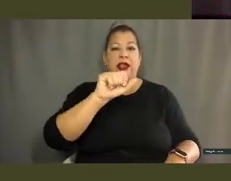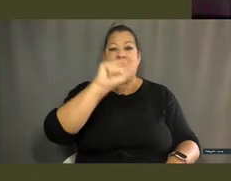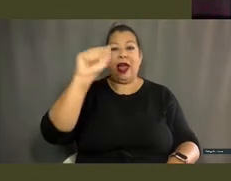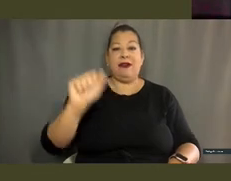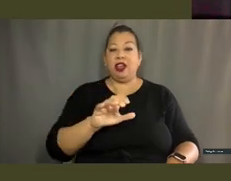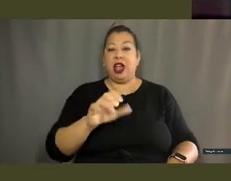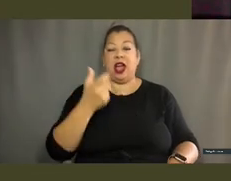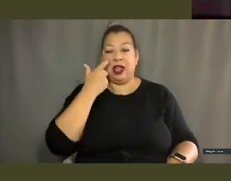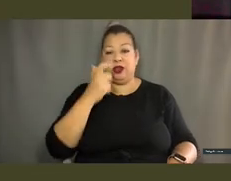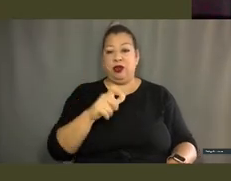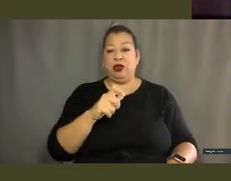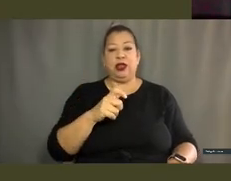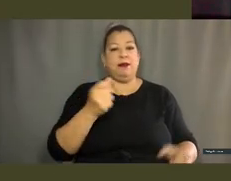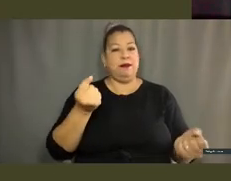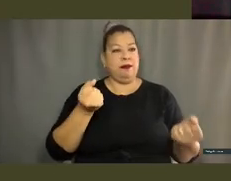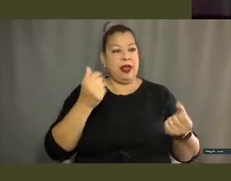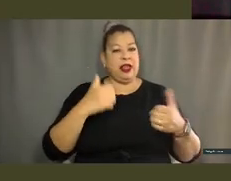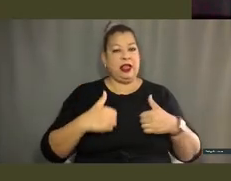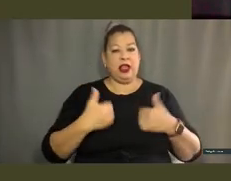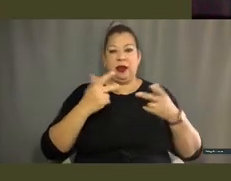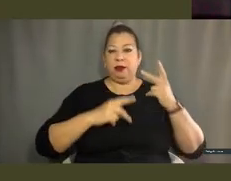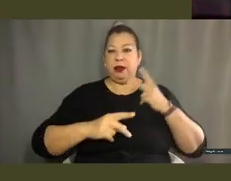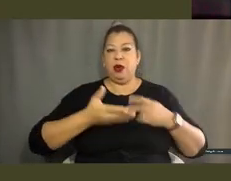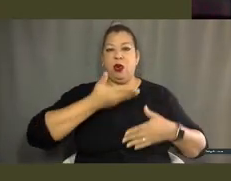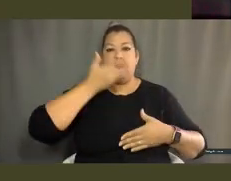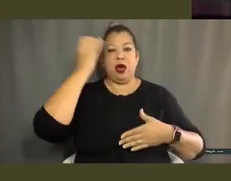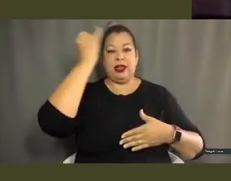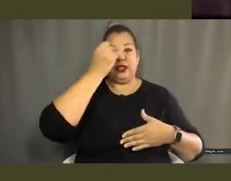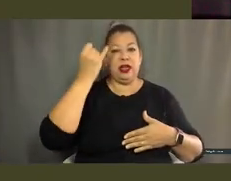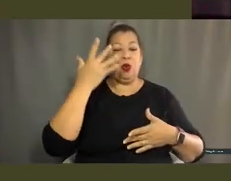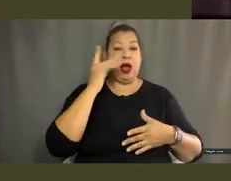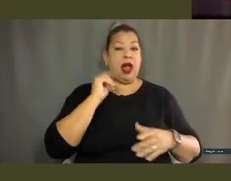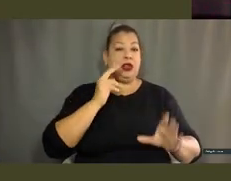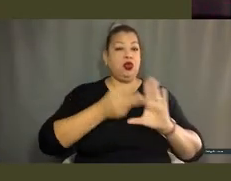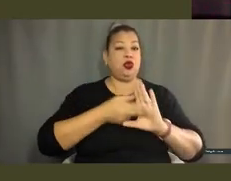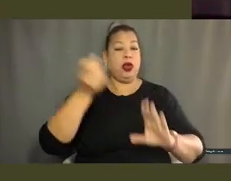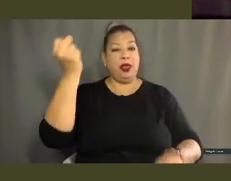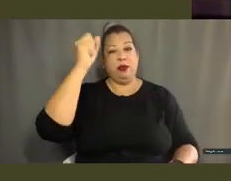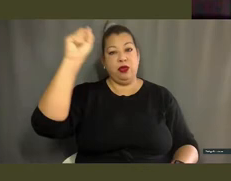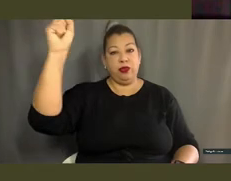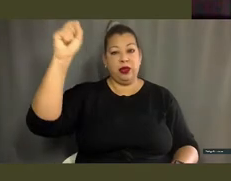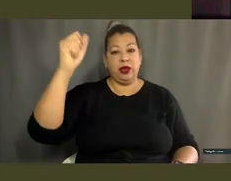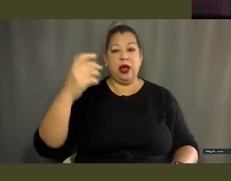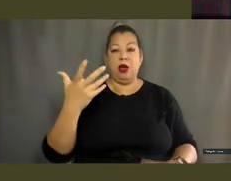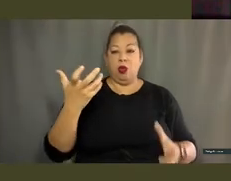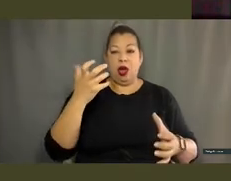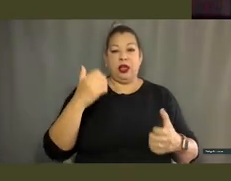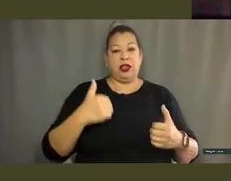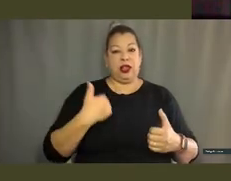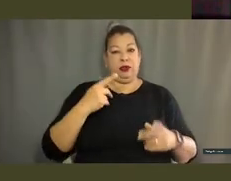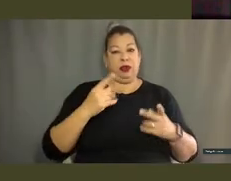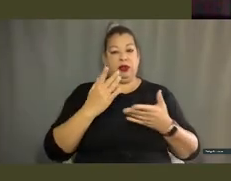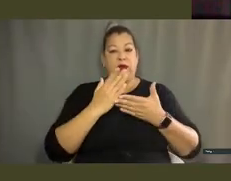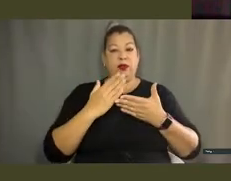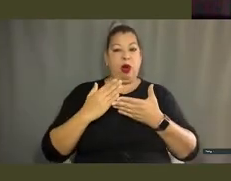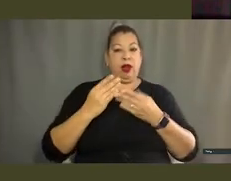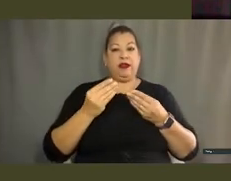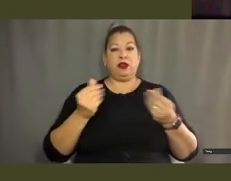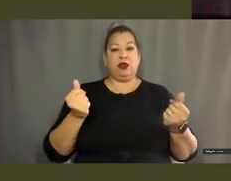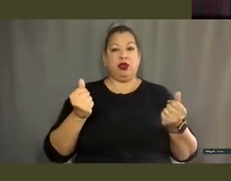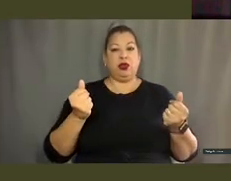young people. And why I joined the movement, I want young people to be part of the decision making of